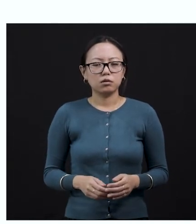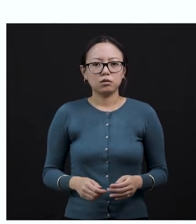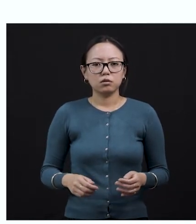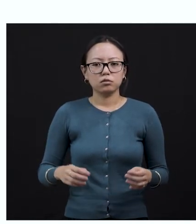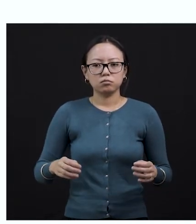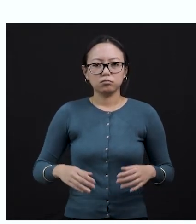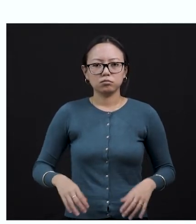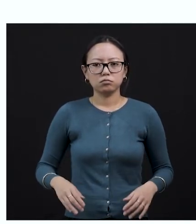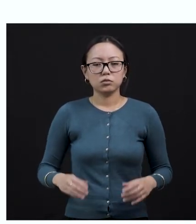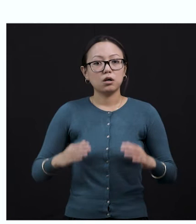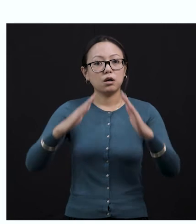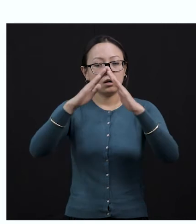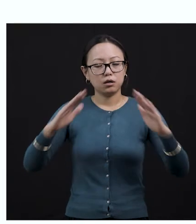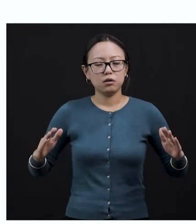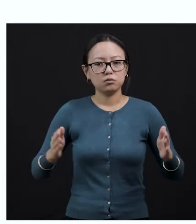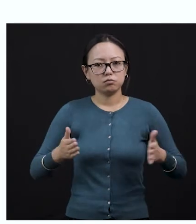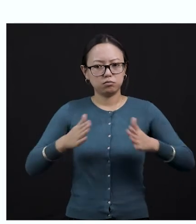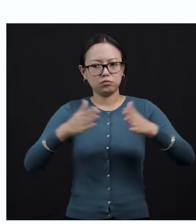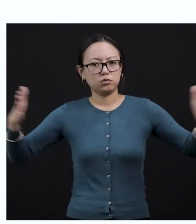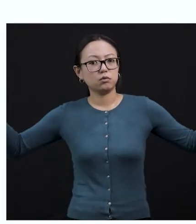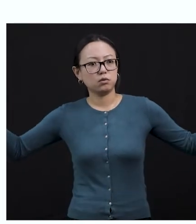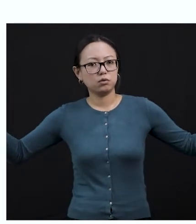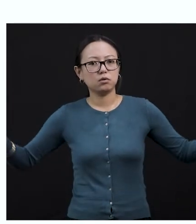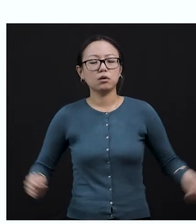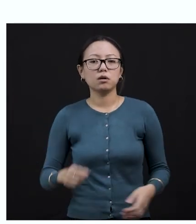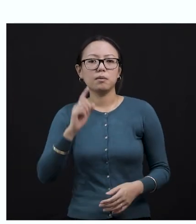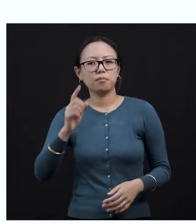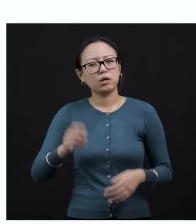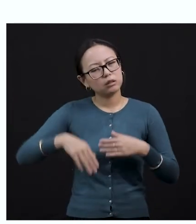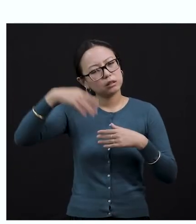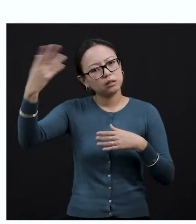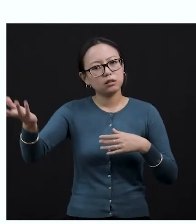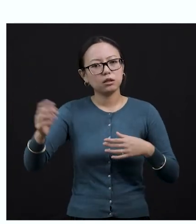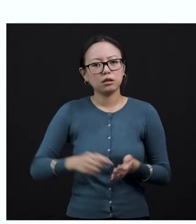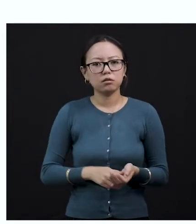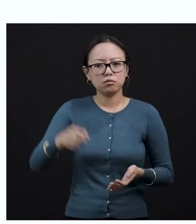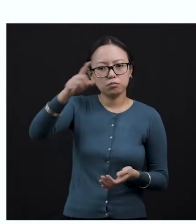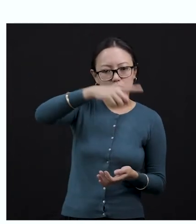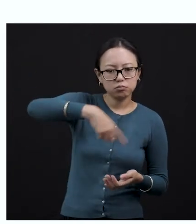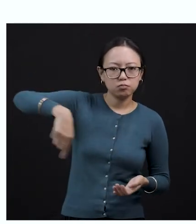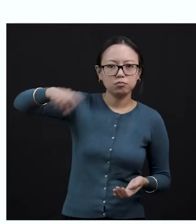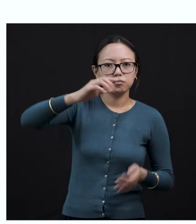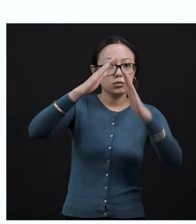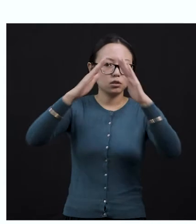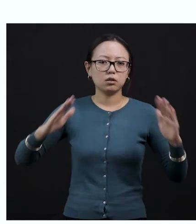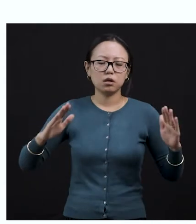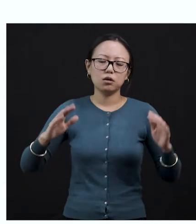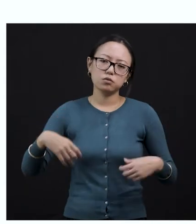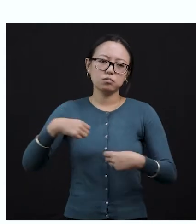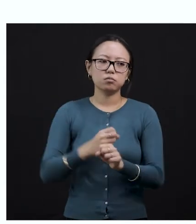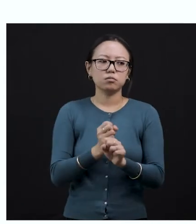also made some circular huts, okay. So both circular huts and rectangular huts